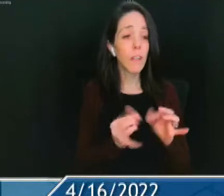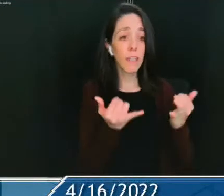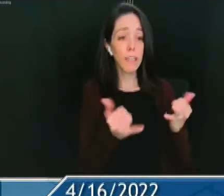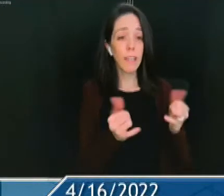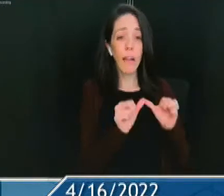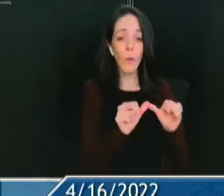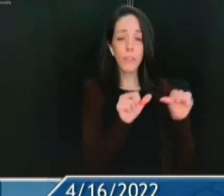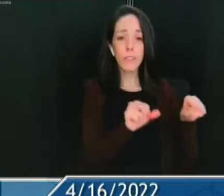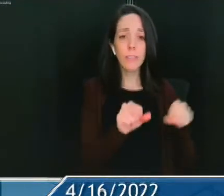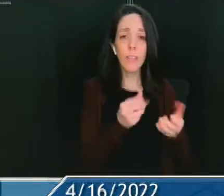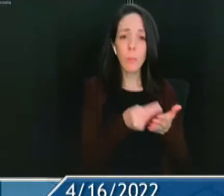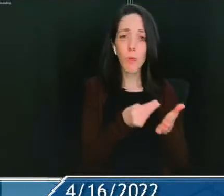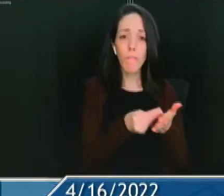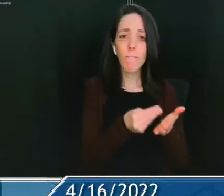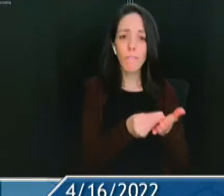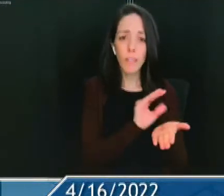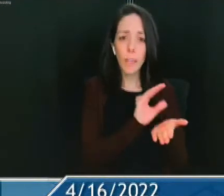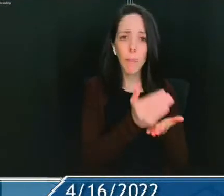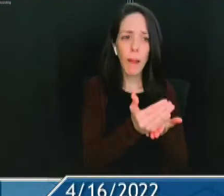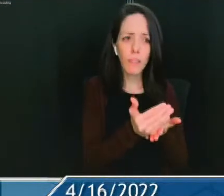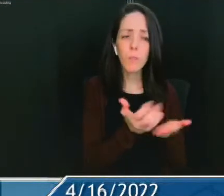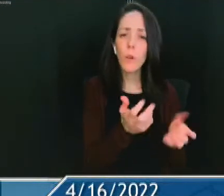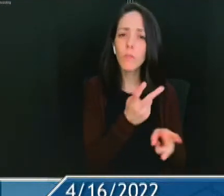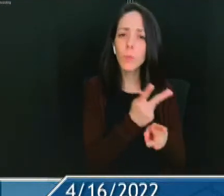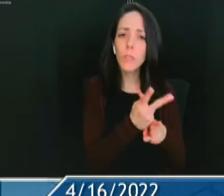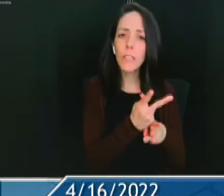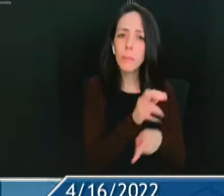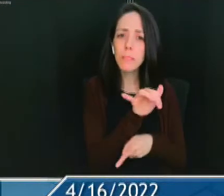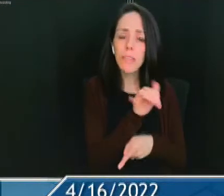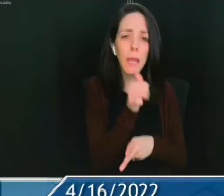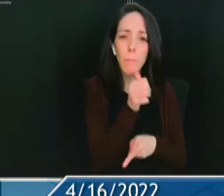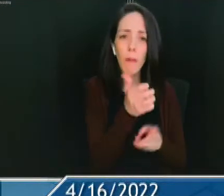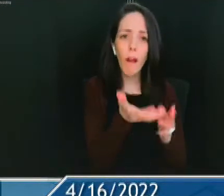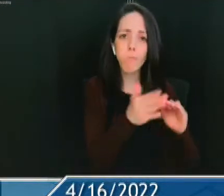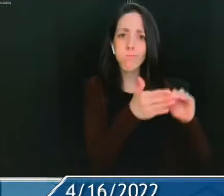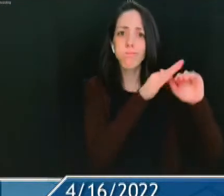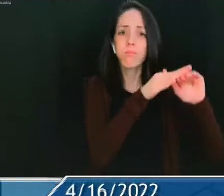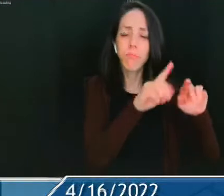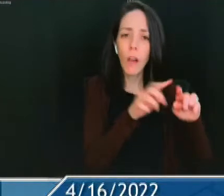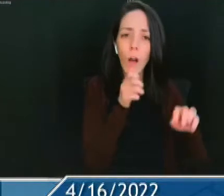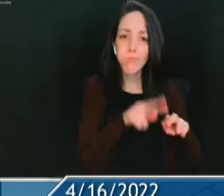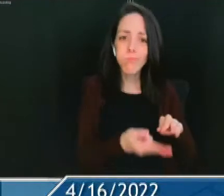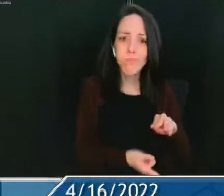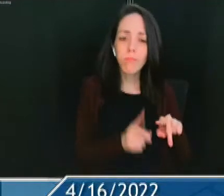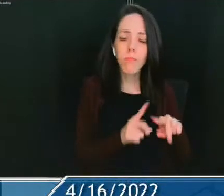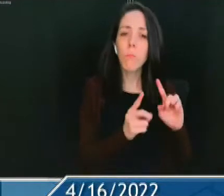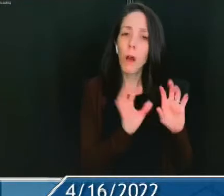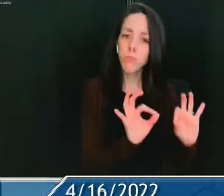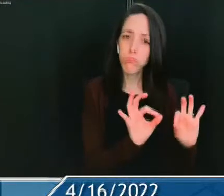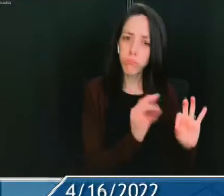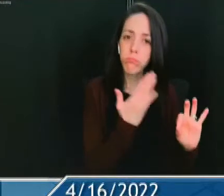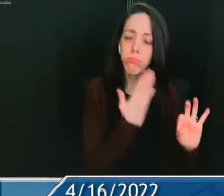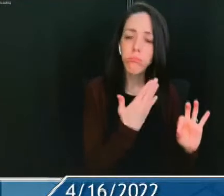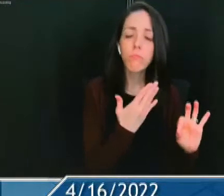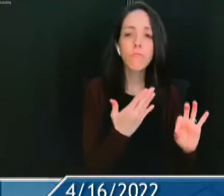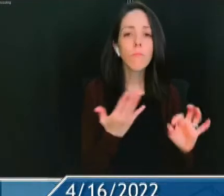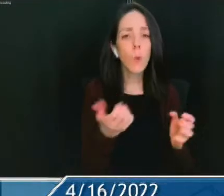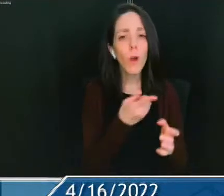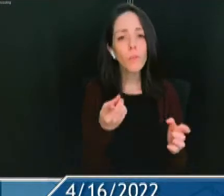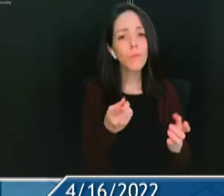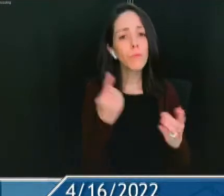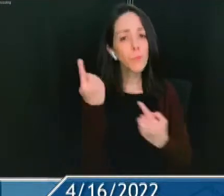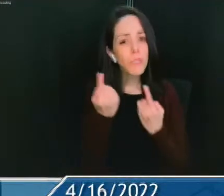and responsible as possible, council members should press for a maintenance-centric plan, focused